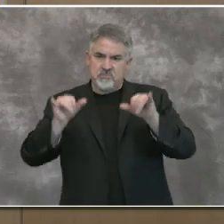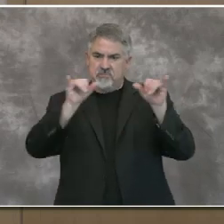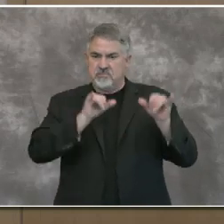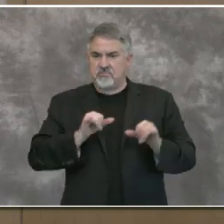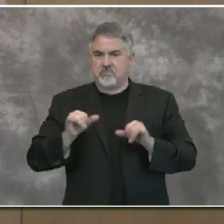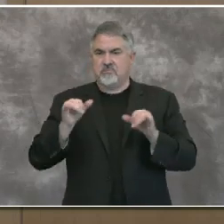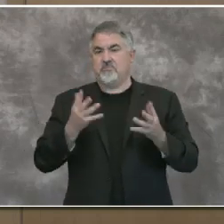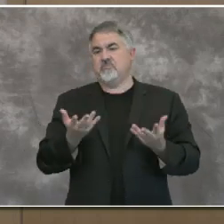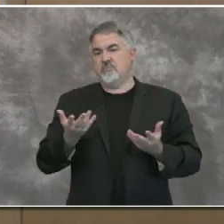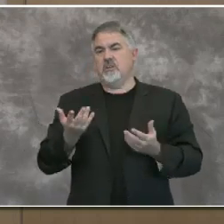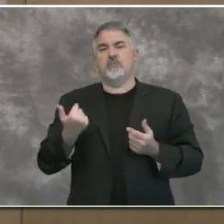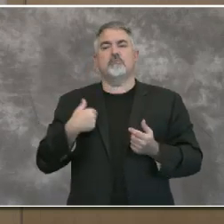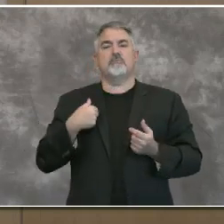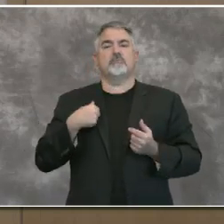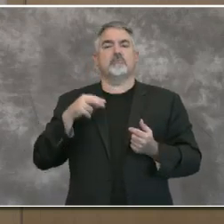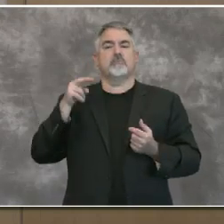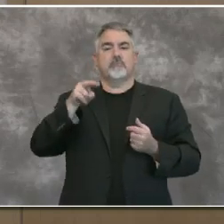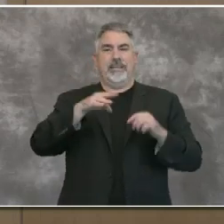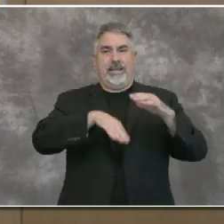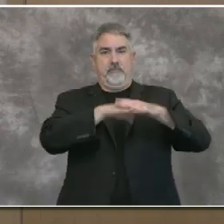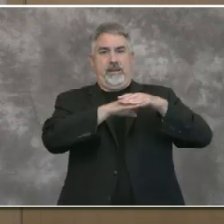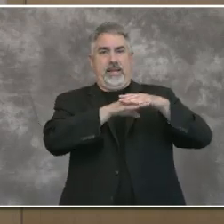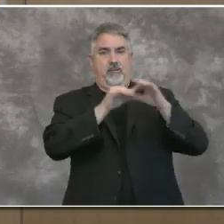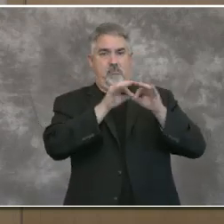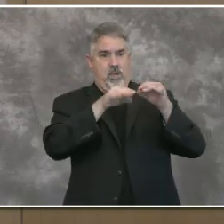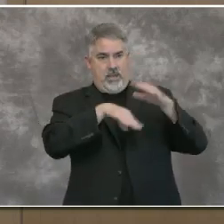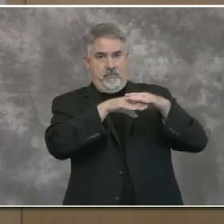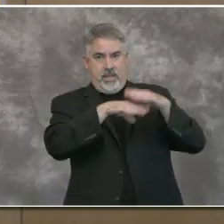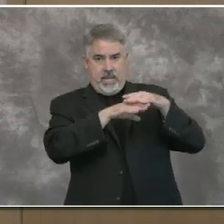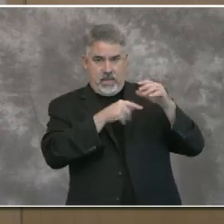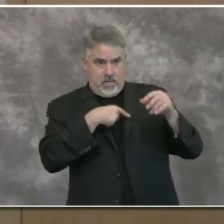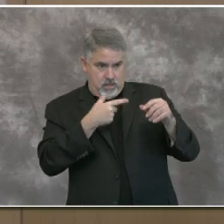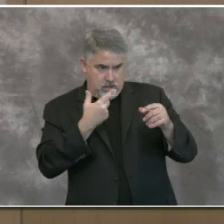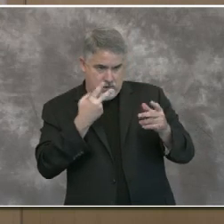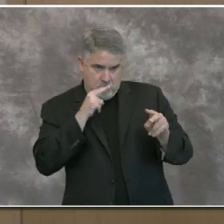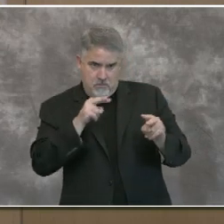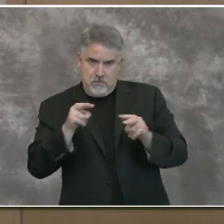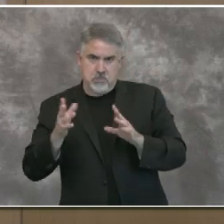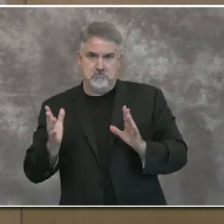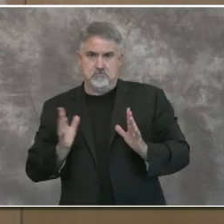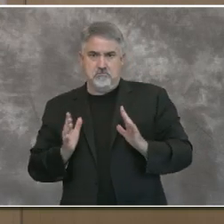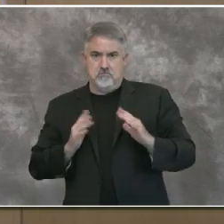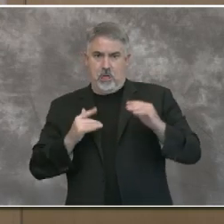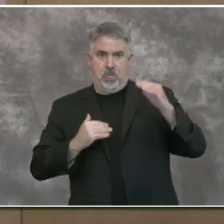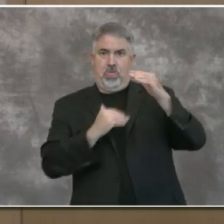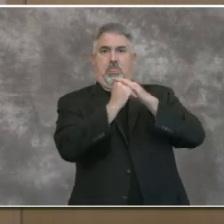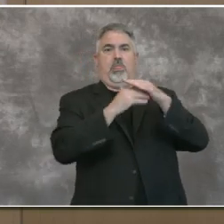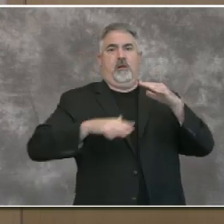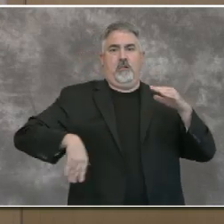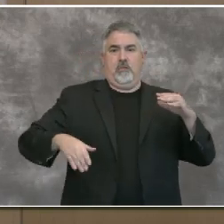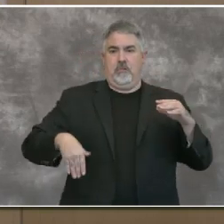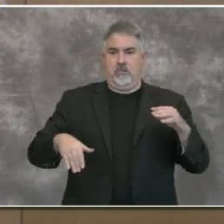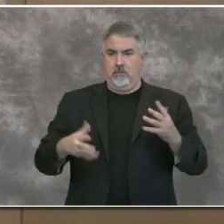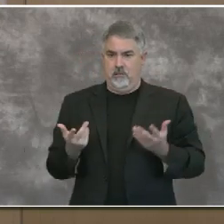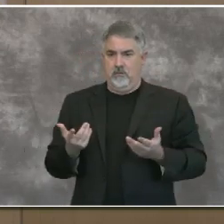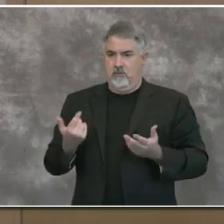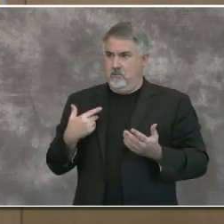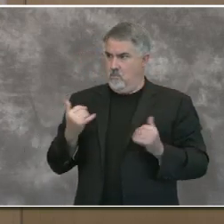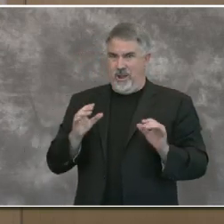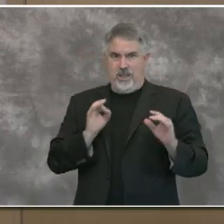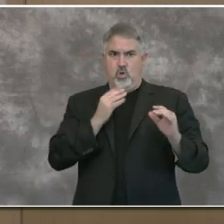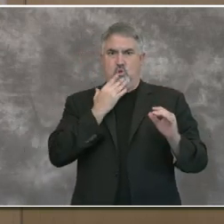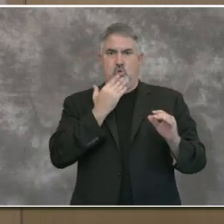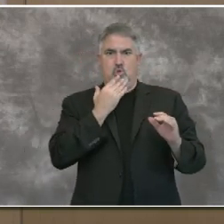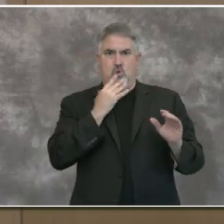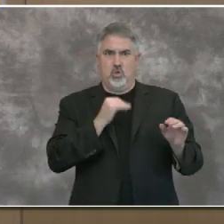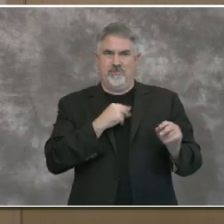our capacity across the system, and the capacity, again, is looking like what we would want it to look